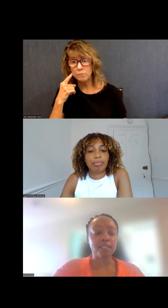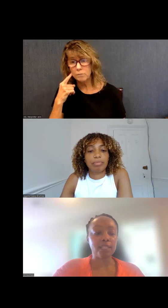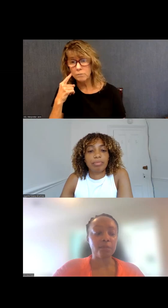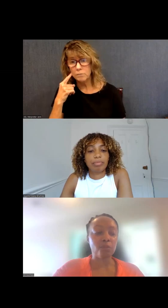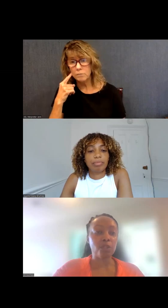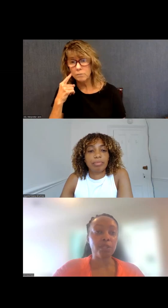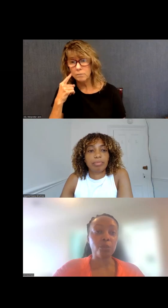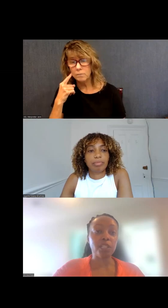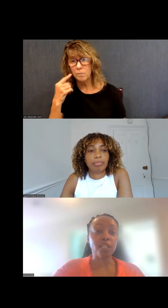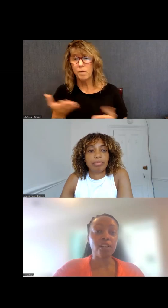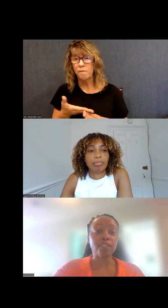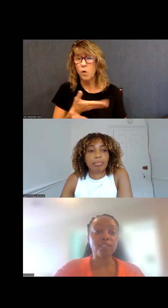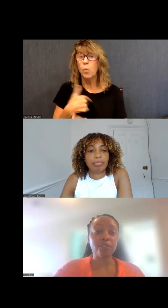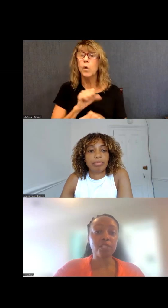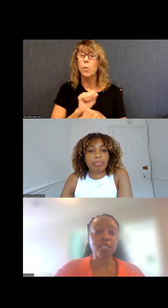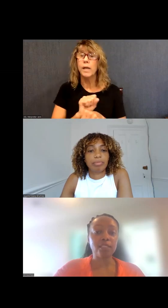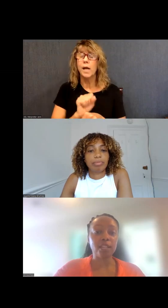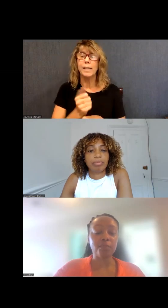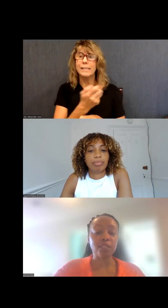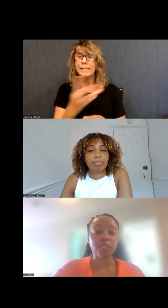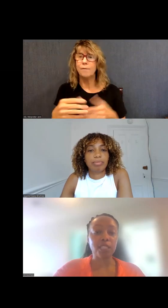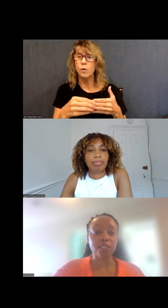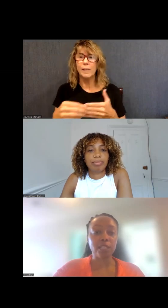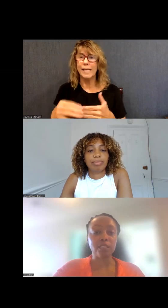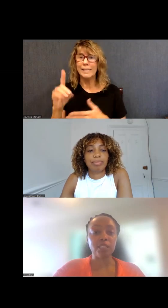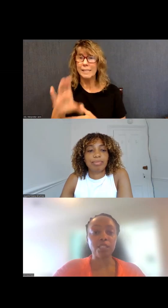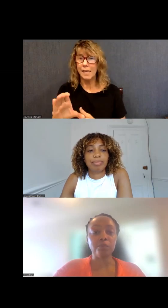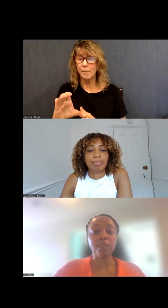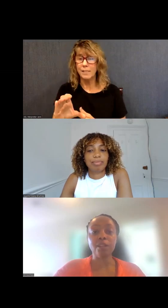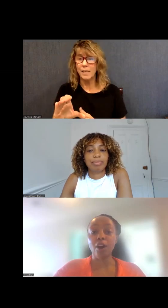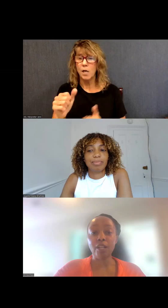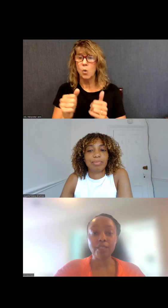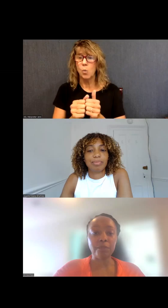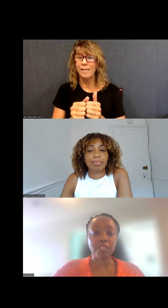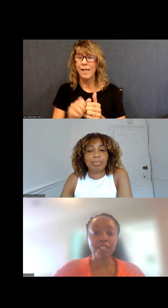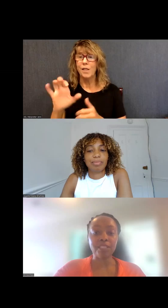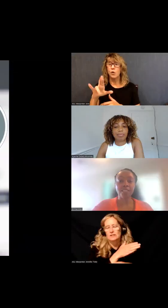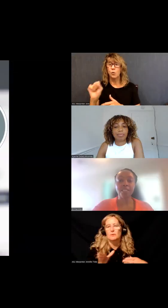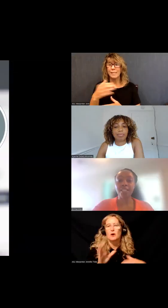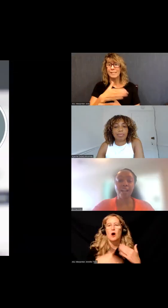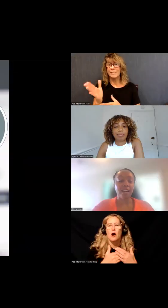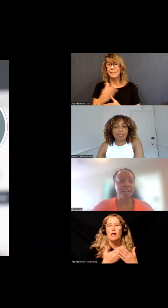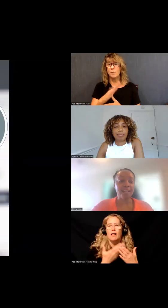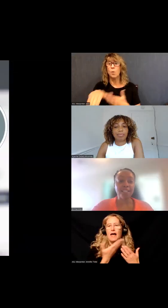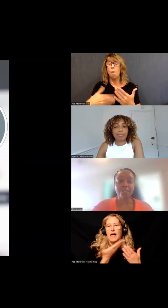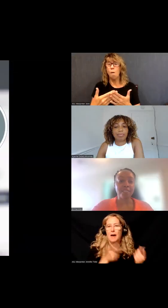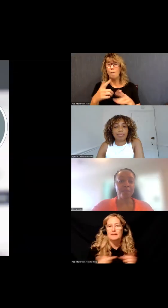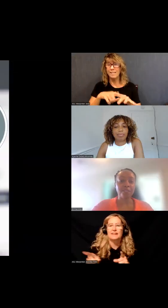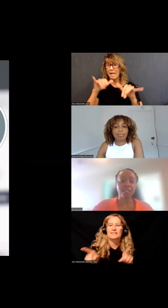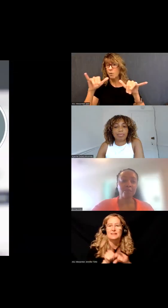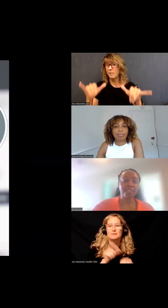uh, this, this context before we are working on several guidance documents related to the crisis continuum all simultaneously. I